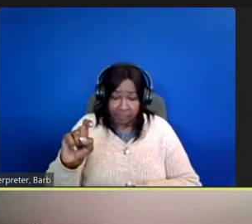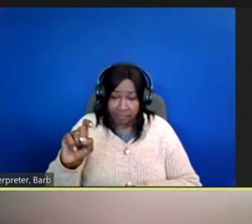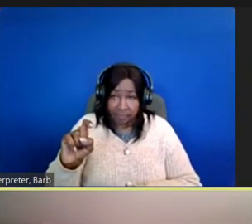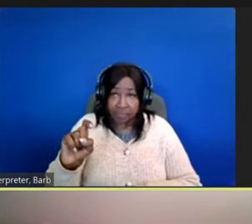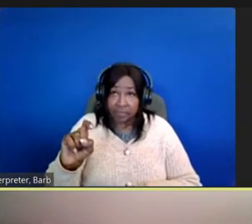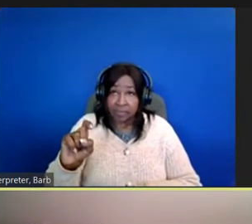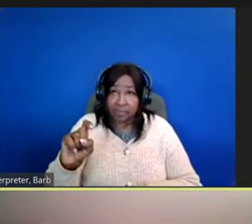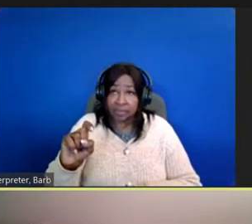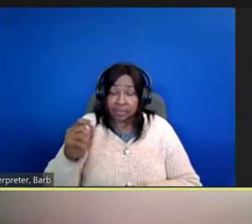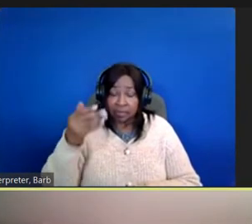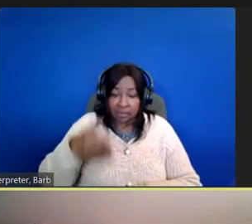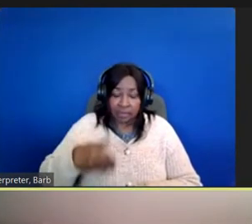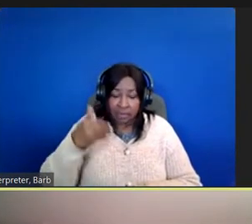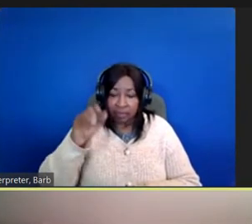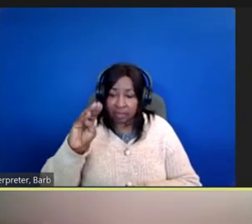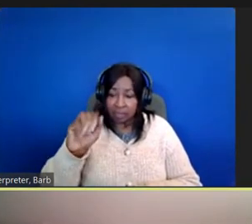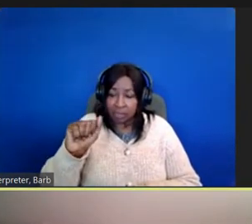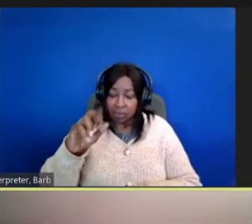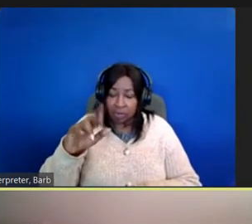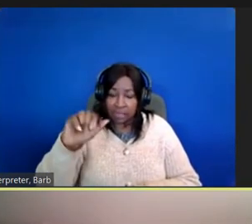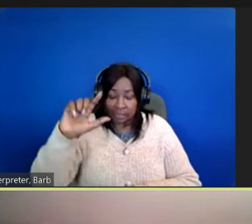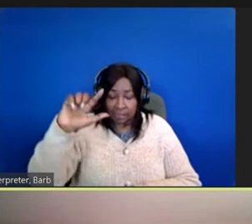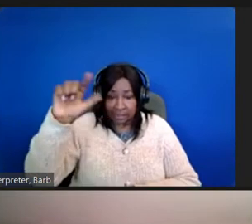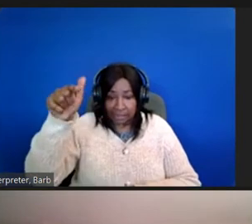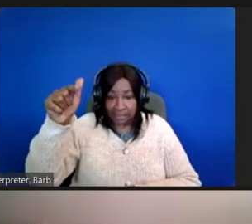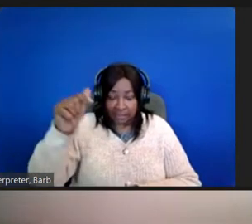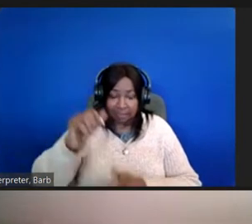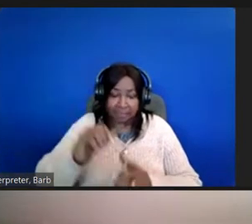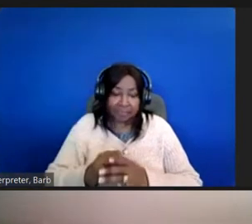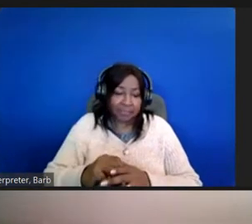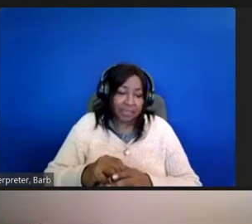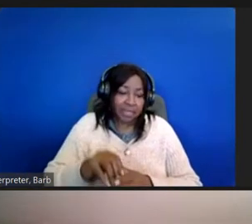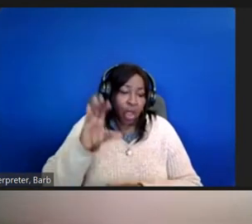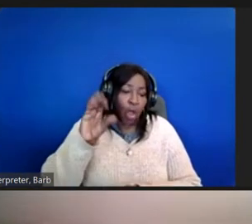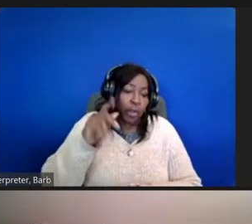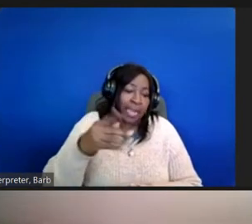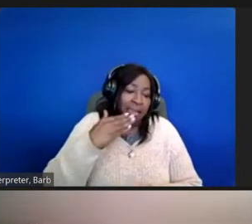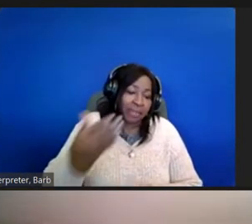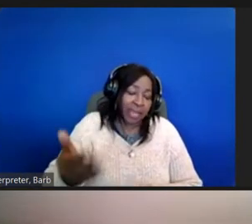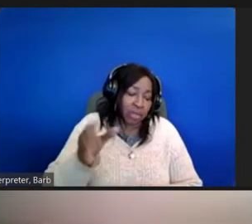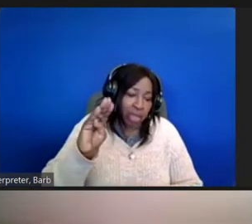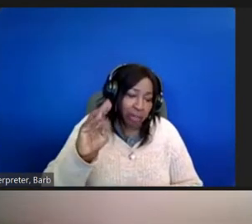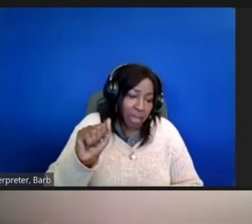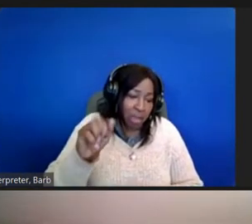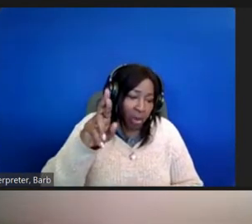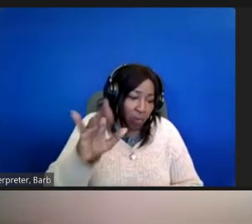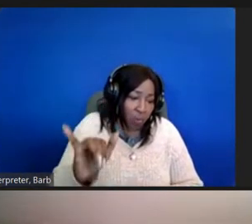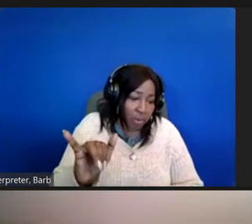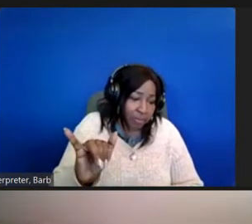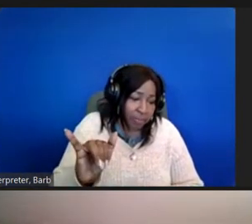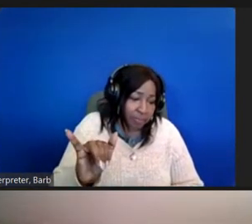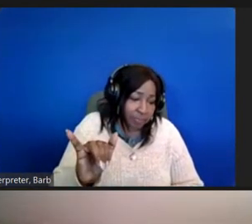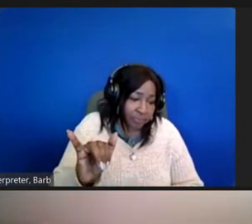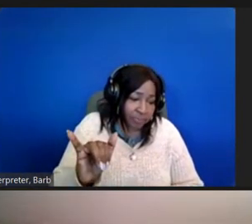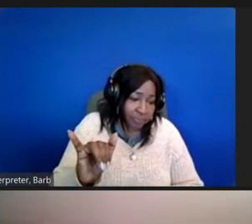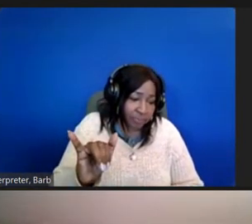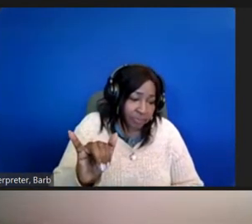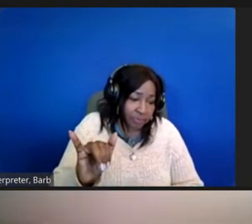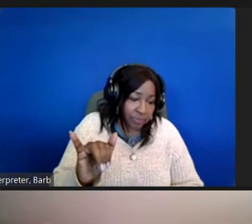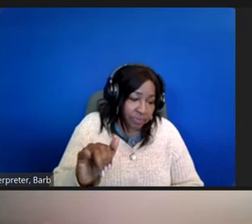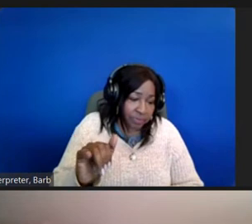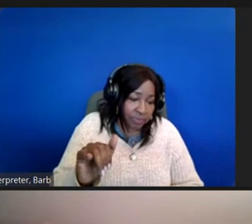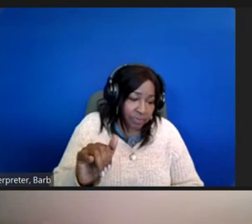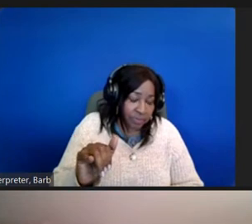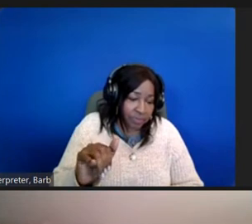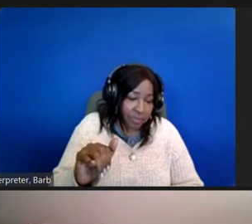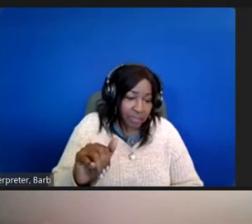This is Mary. I second the motion. Hey, thank you, Mary. Thank you, Mary. Well, with really